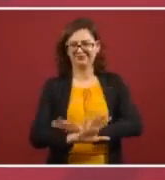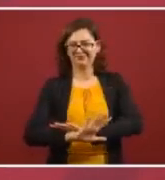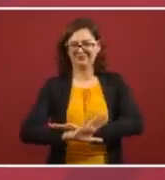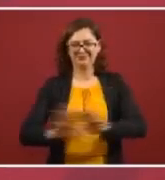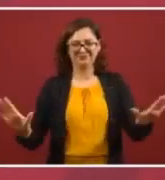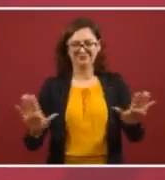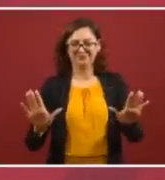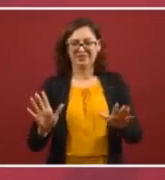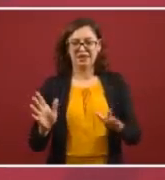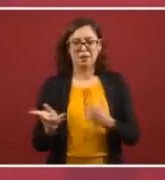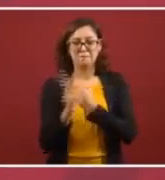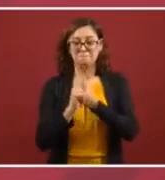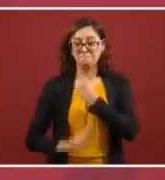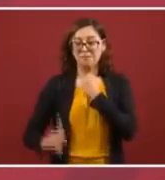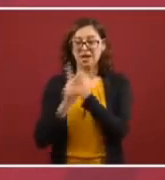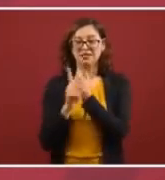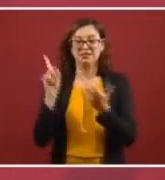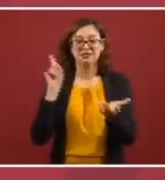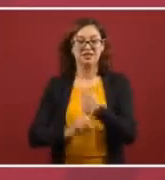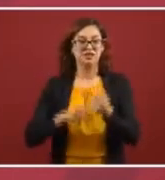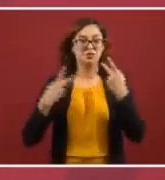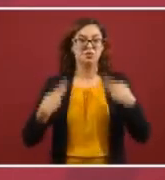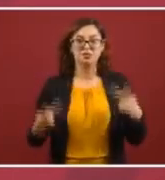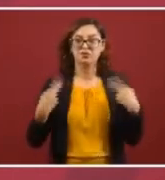like we're a country,